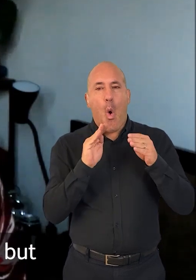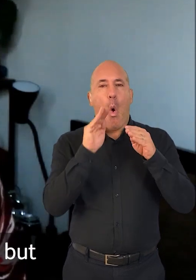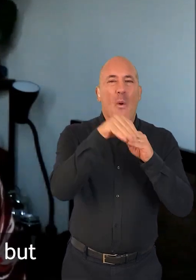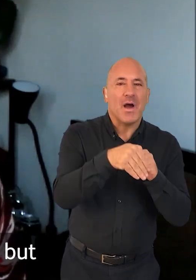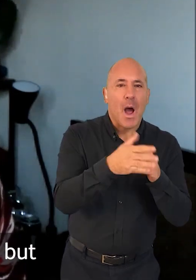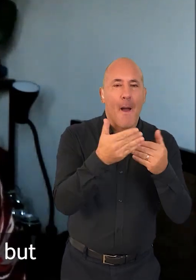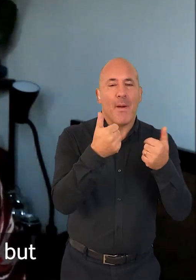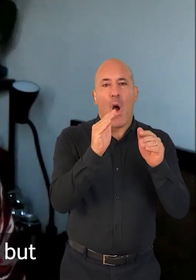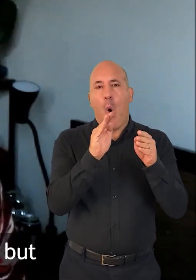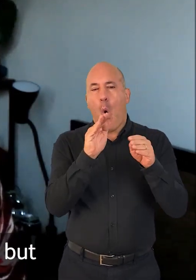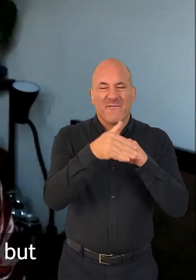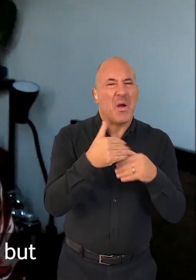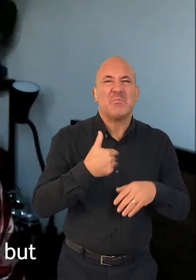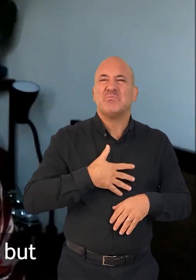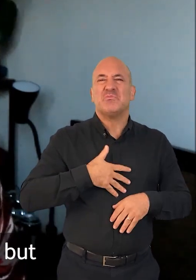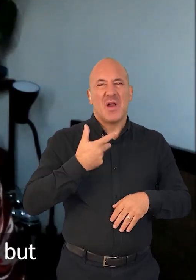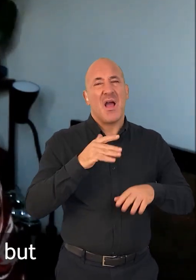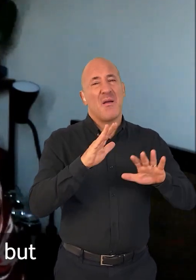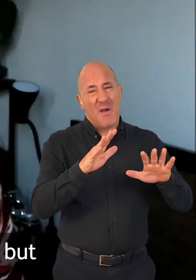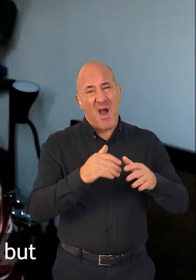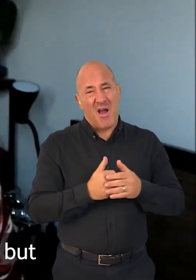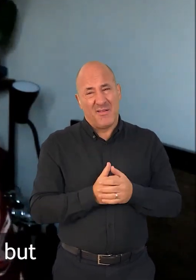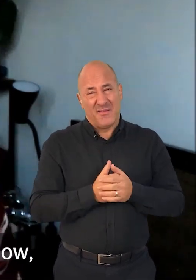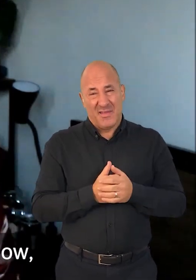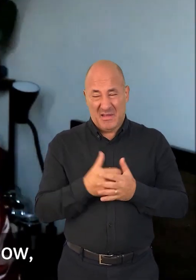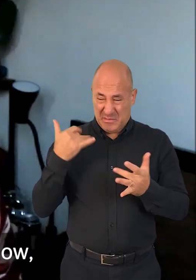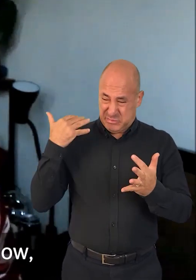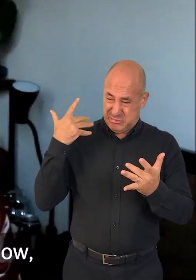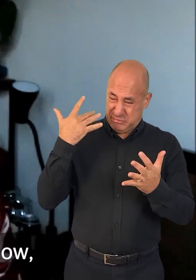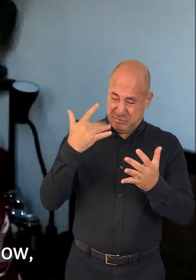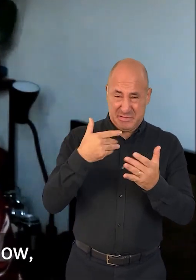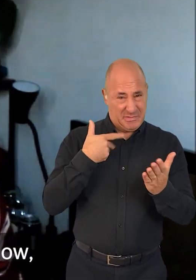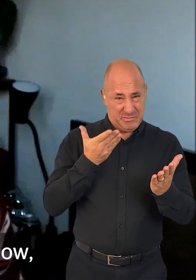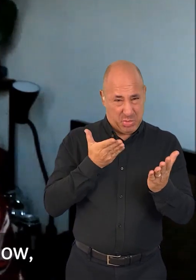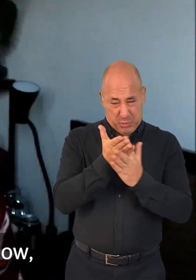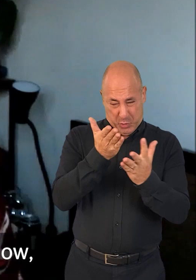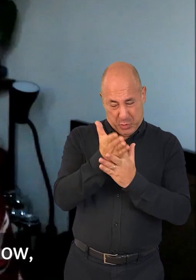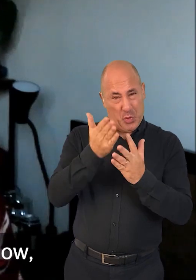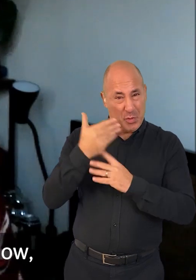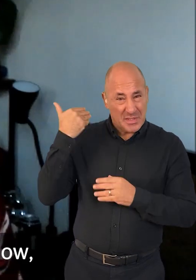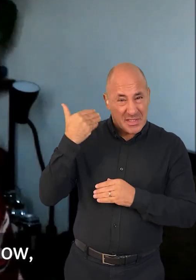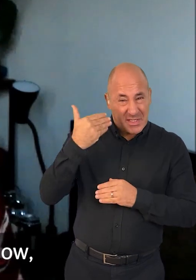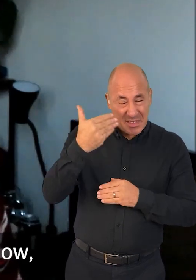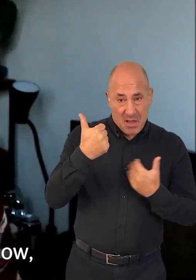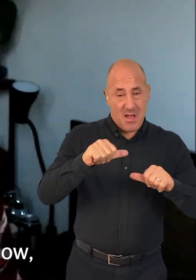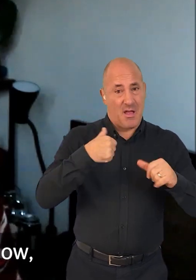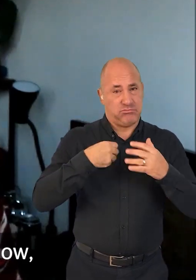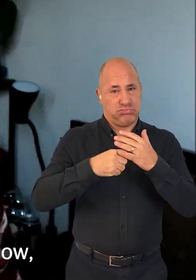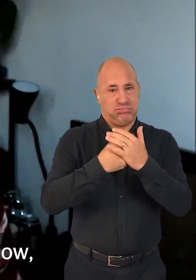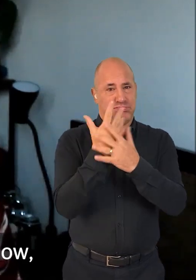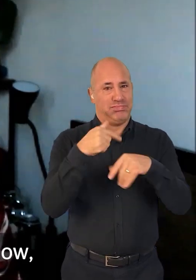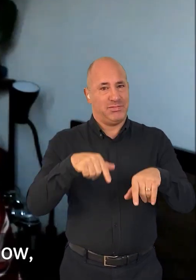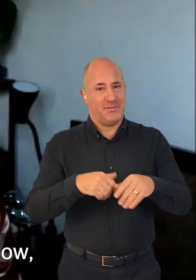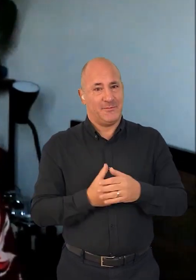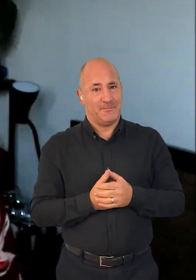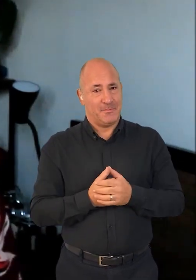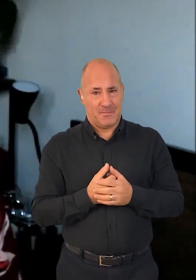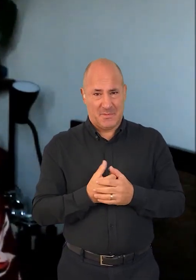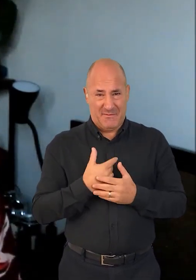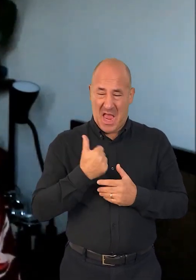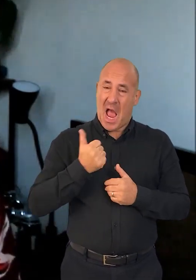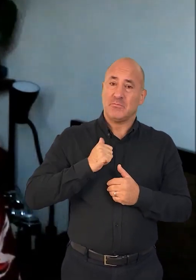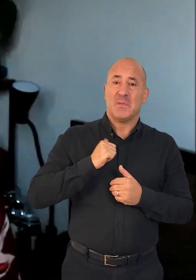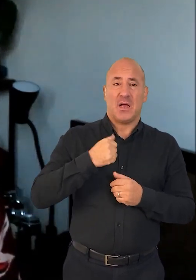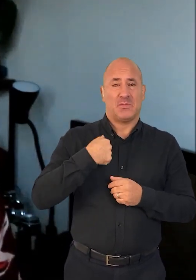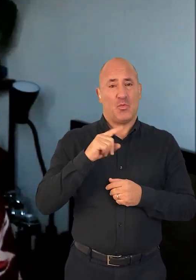I don't like to use the phrase overcome, but I overcame a lot to get to where I am now, and